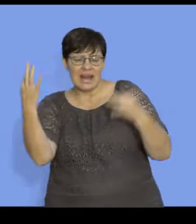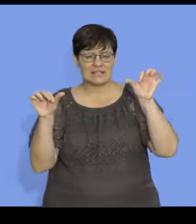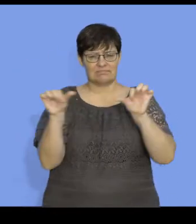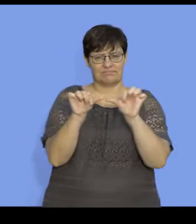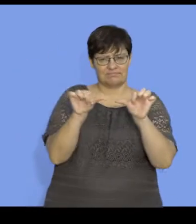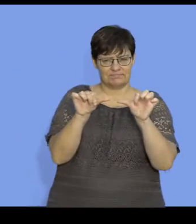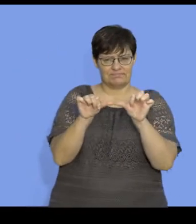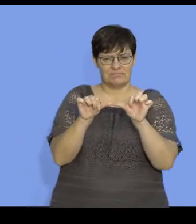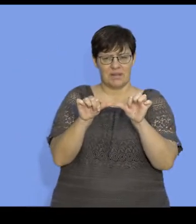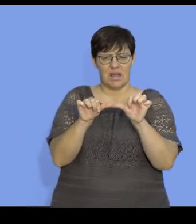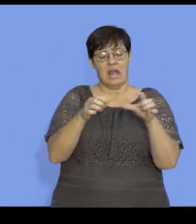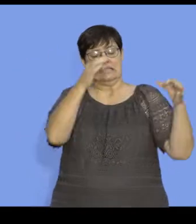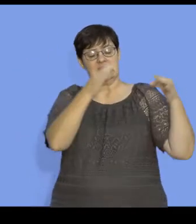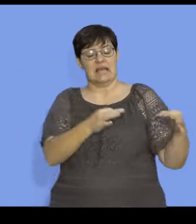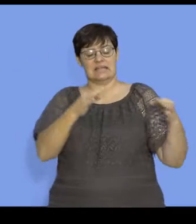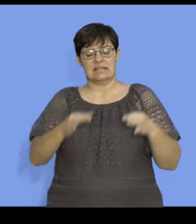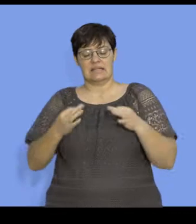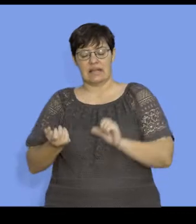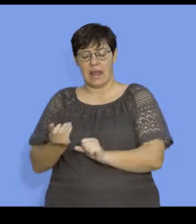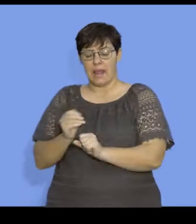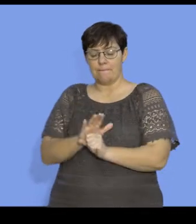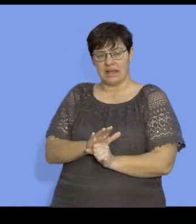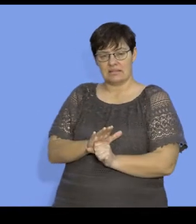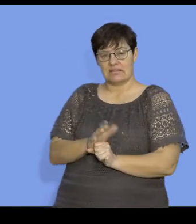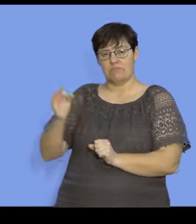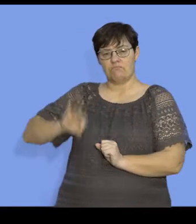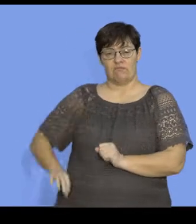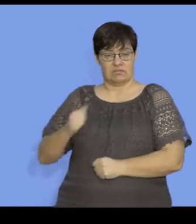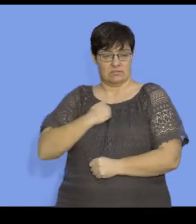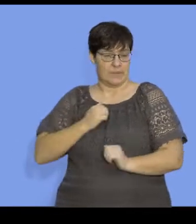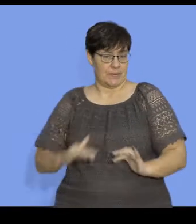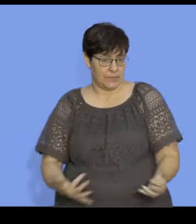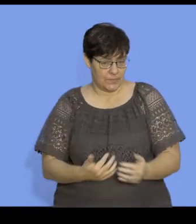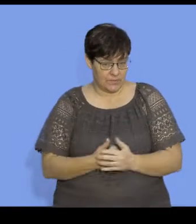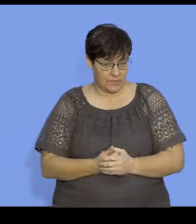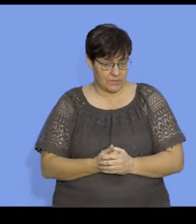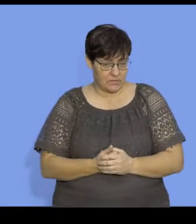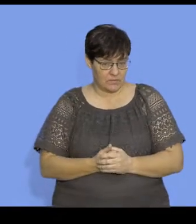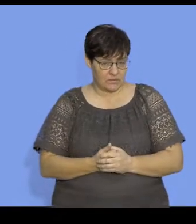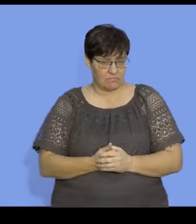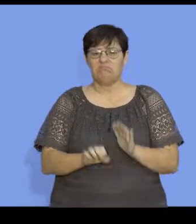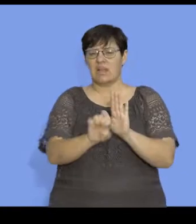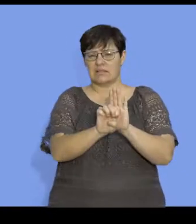estimate on how certain decisions will impact on profits. For example,